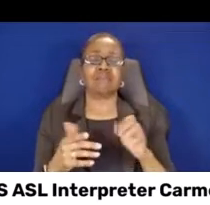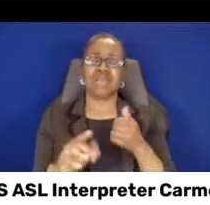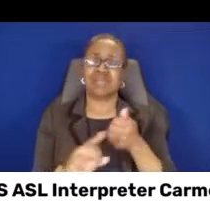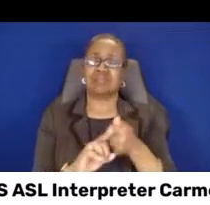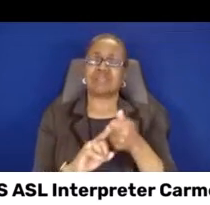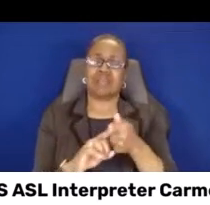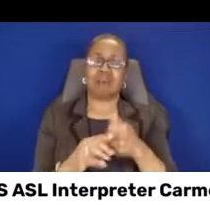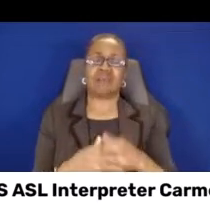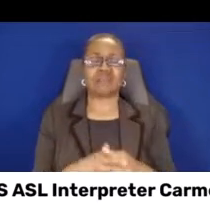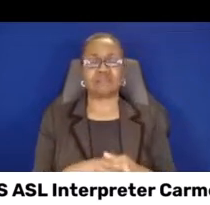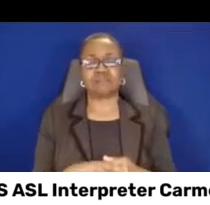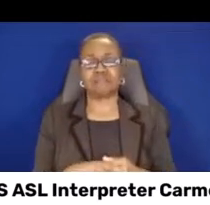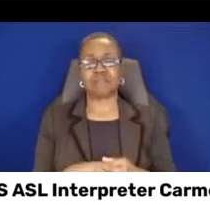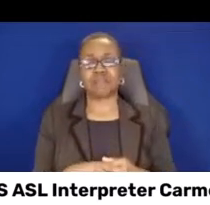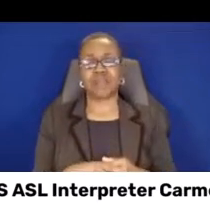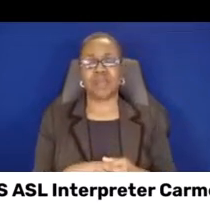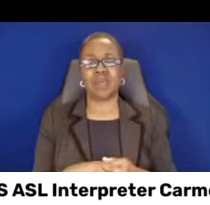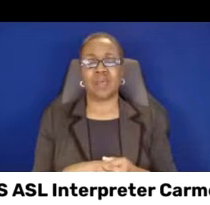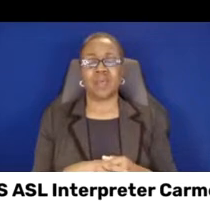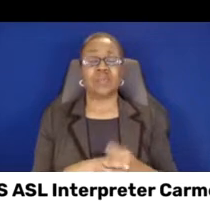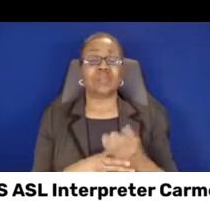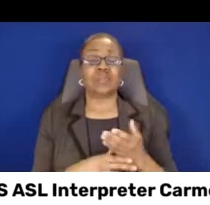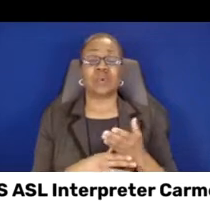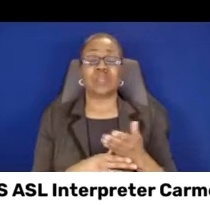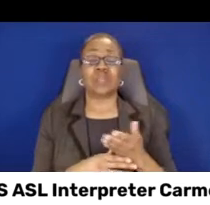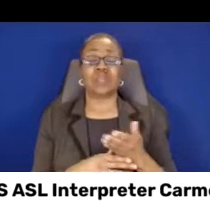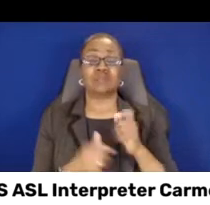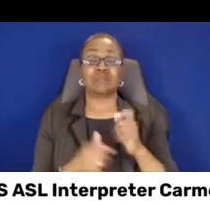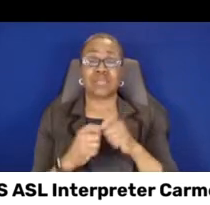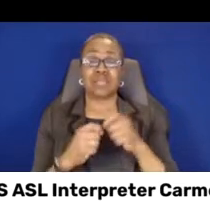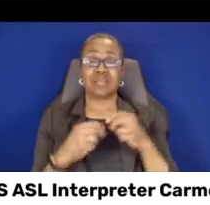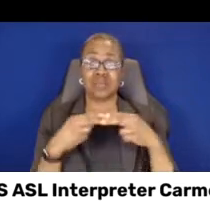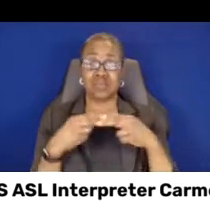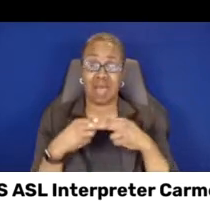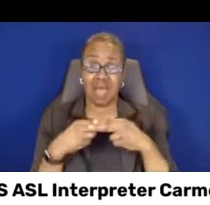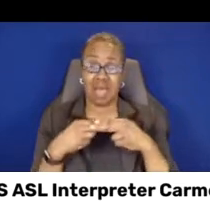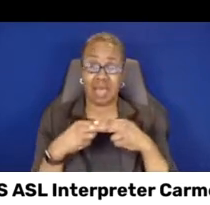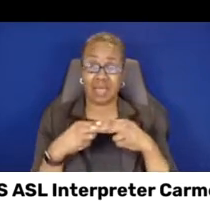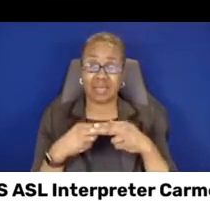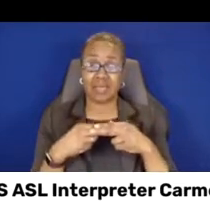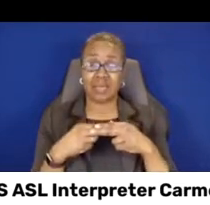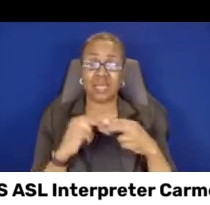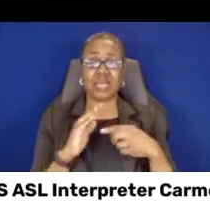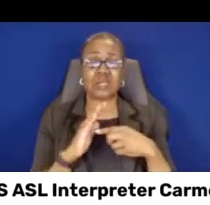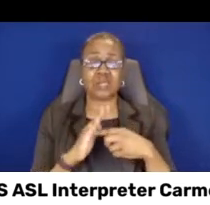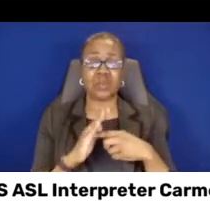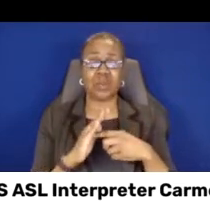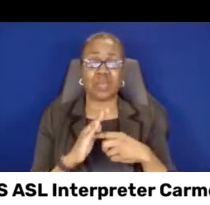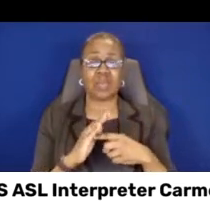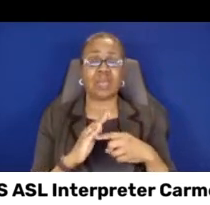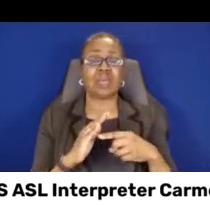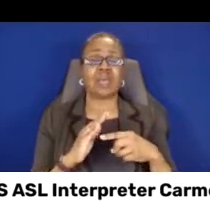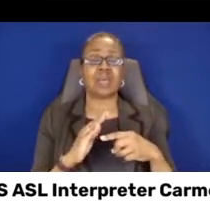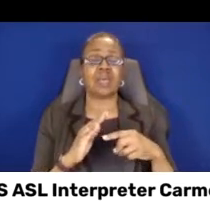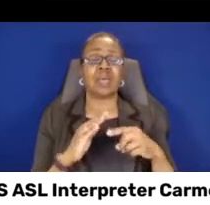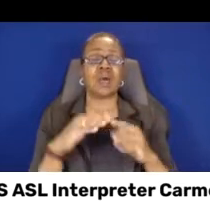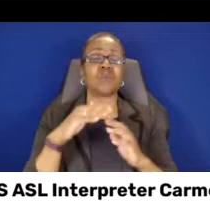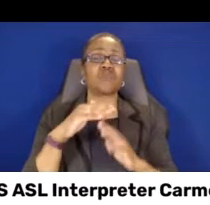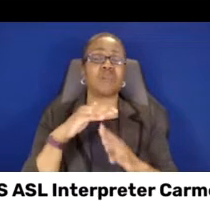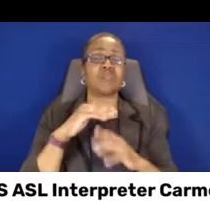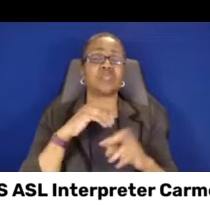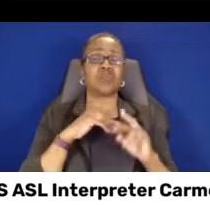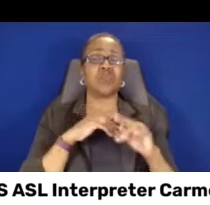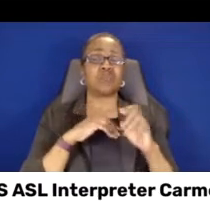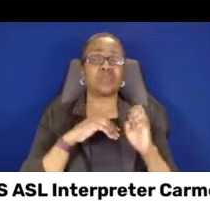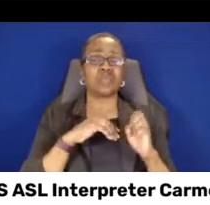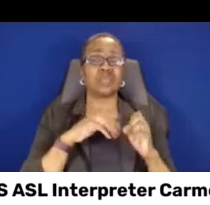themselves. So in this particular slide is showing a Bhutanese, a refugee